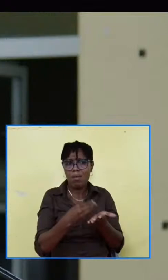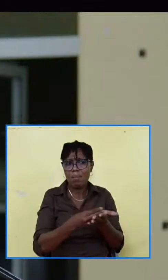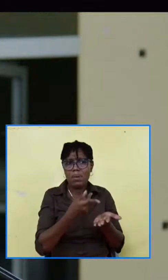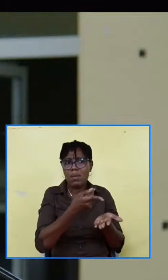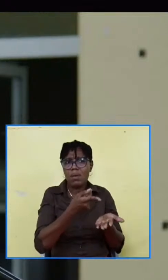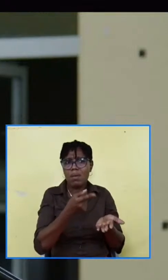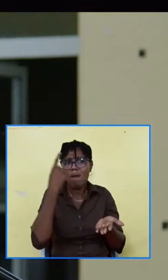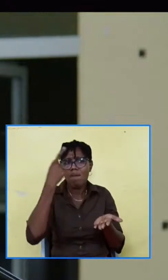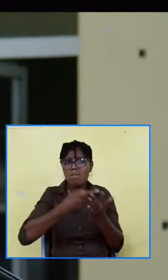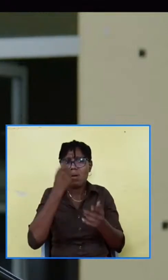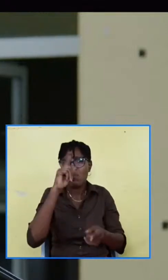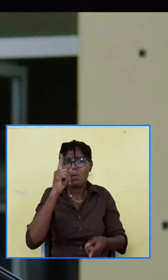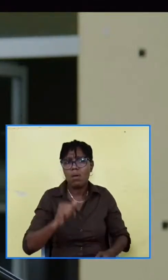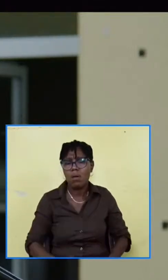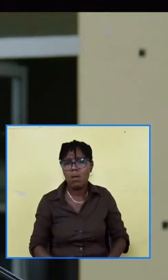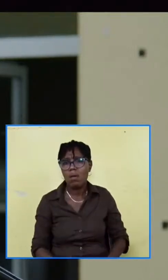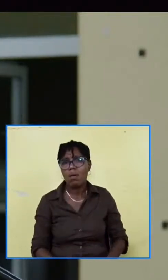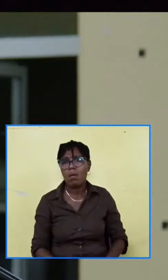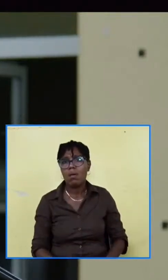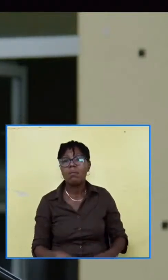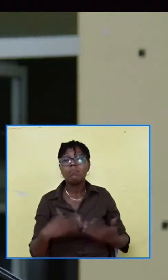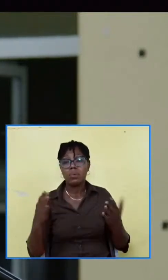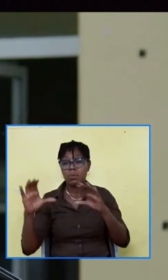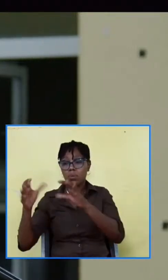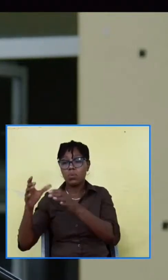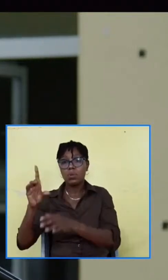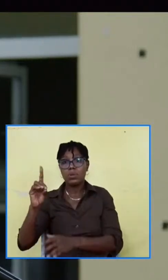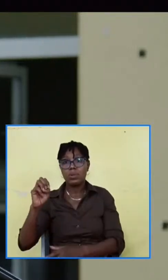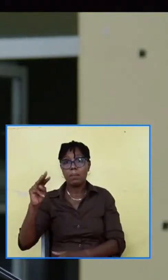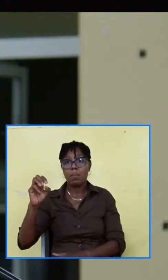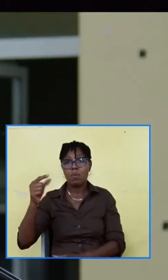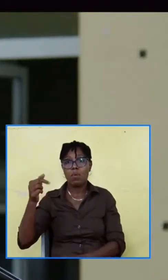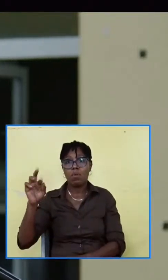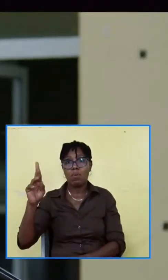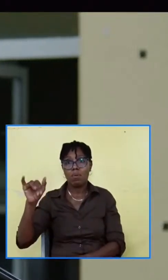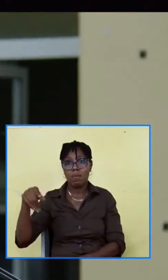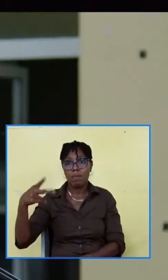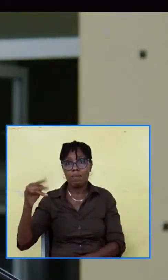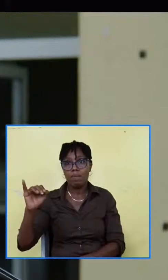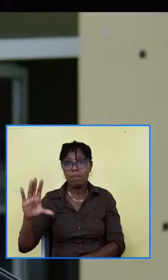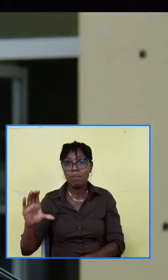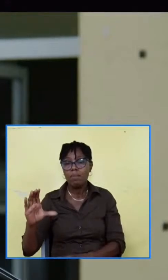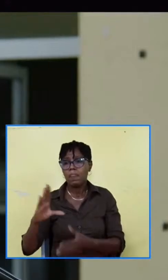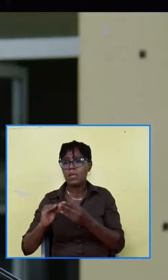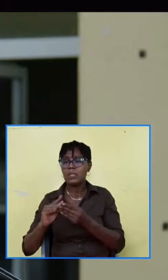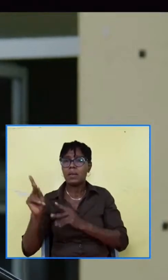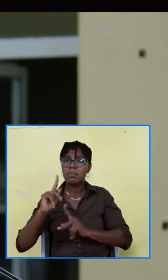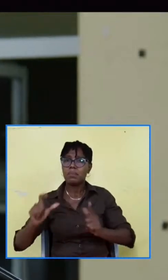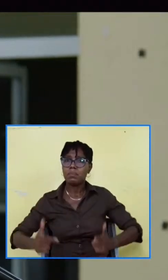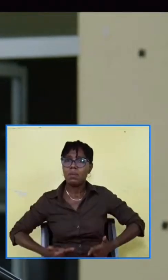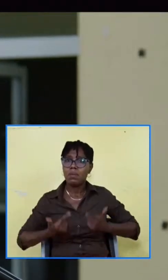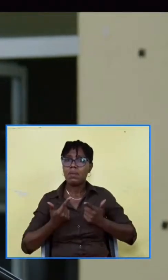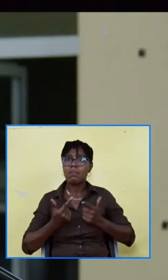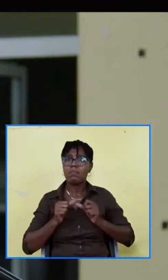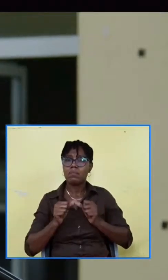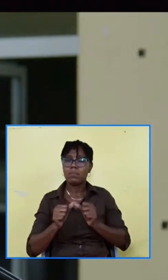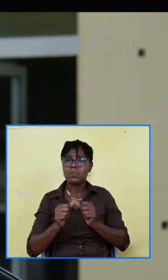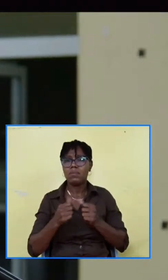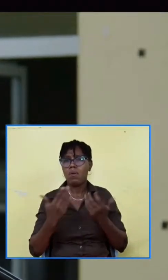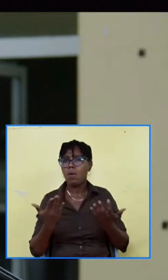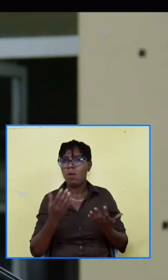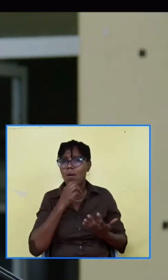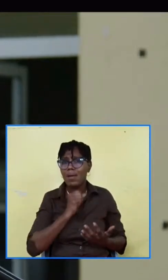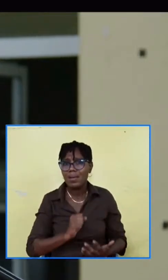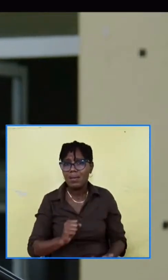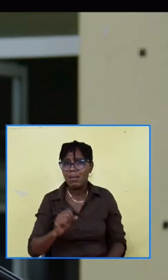demographic issue. The last time I heard, I think the average life expectancy for Barbadians was what, 77 years or something like that, or is it